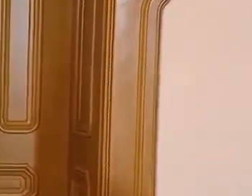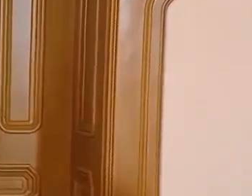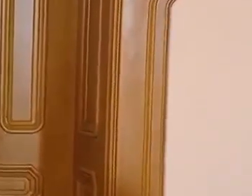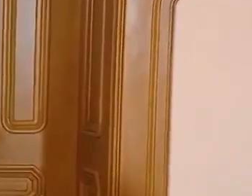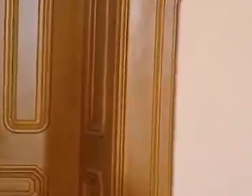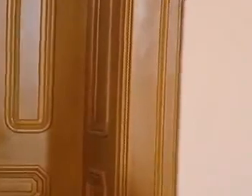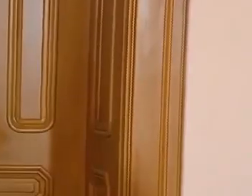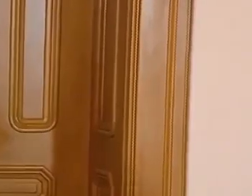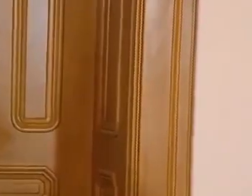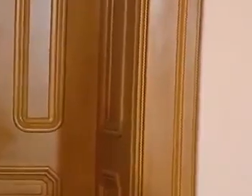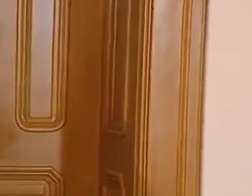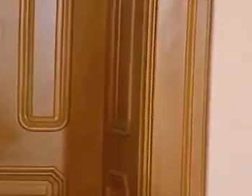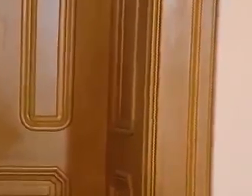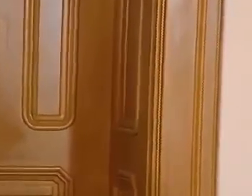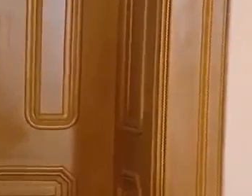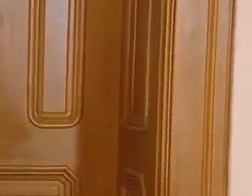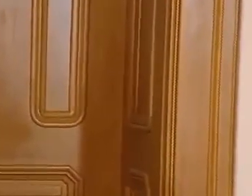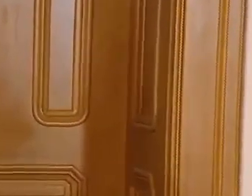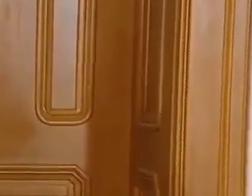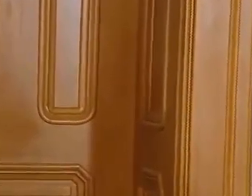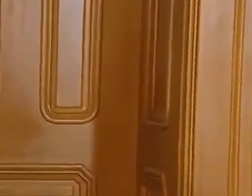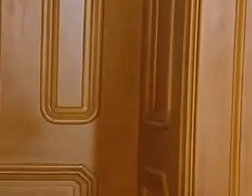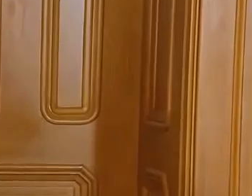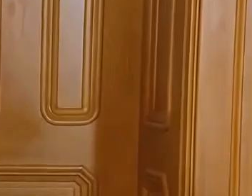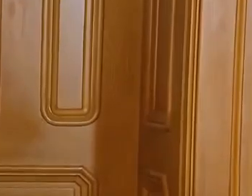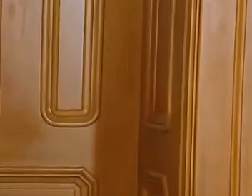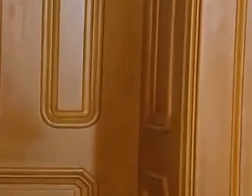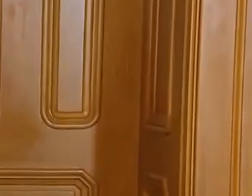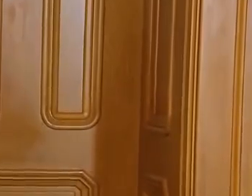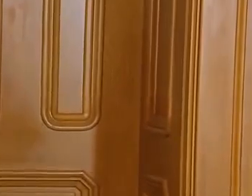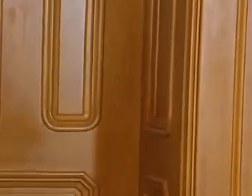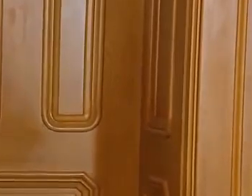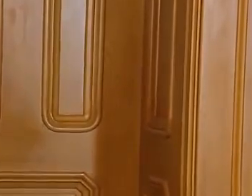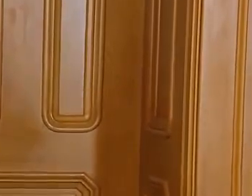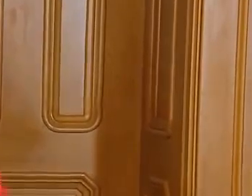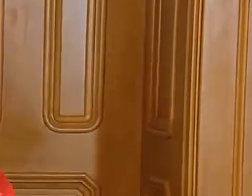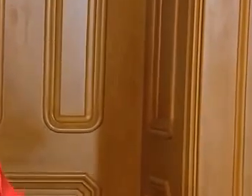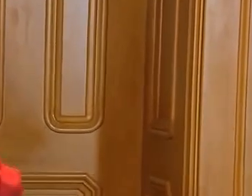Afternoon, everybody. In honor of what should have been opening day,